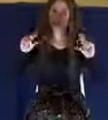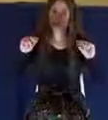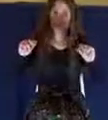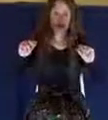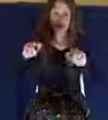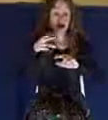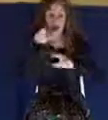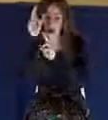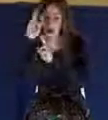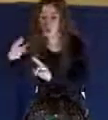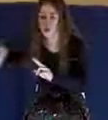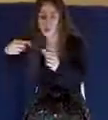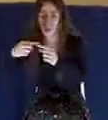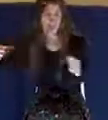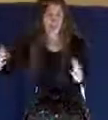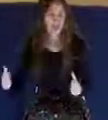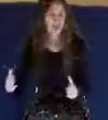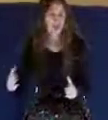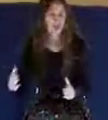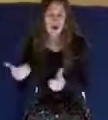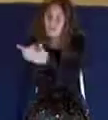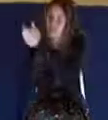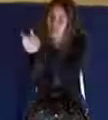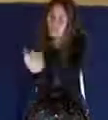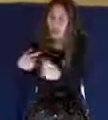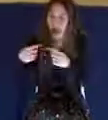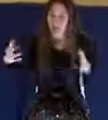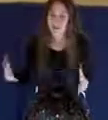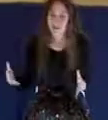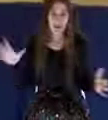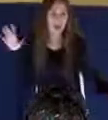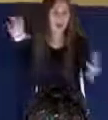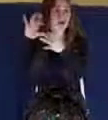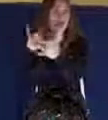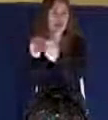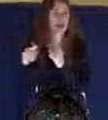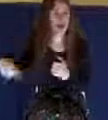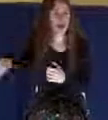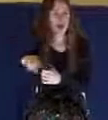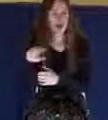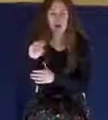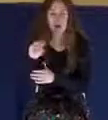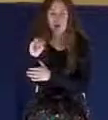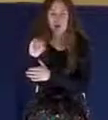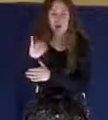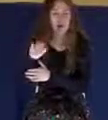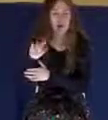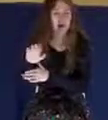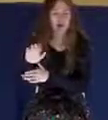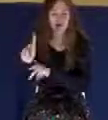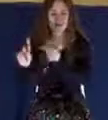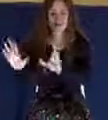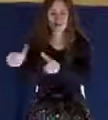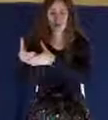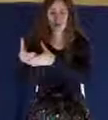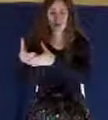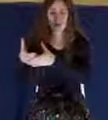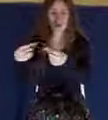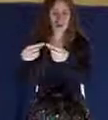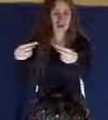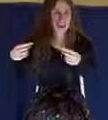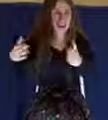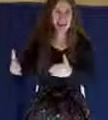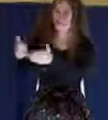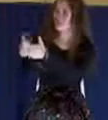down to the enemy. Why would you do that? Moab, the Moabites were the enemies of God.